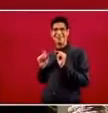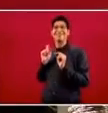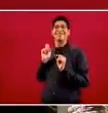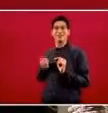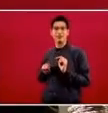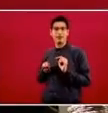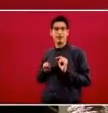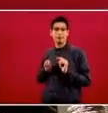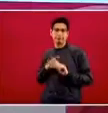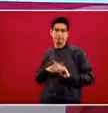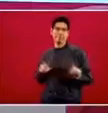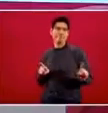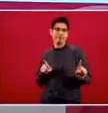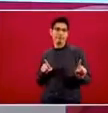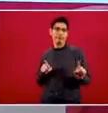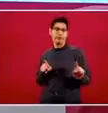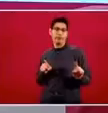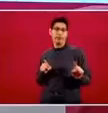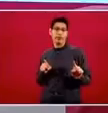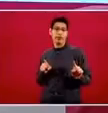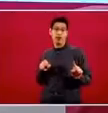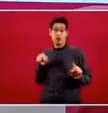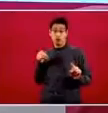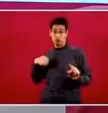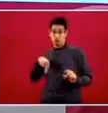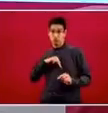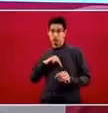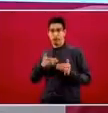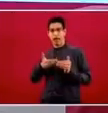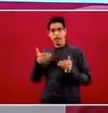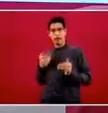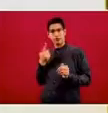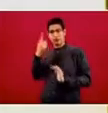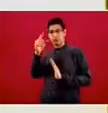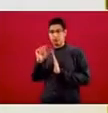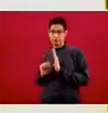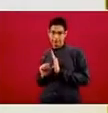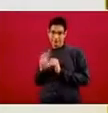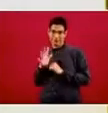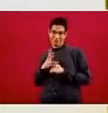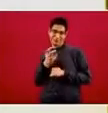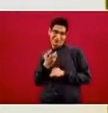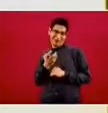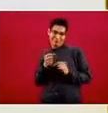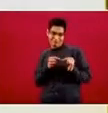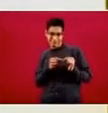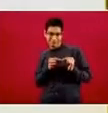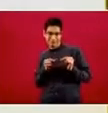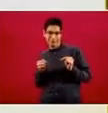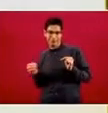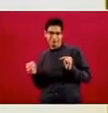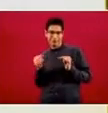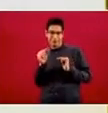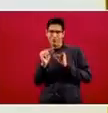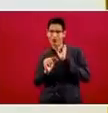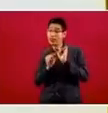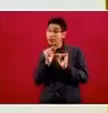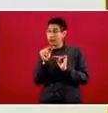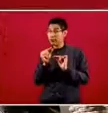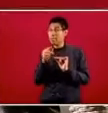final stages of the epidemic, and then they will soon start to experience a slowdown in their contagion